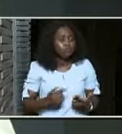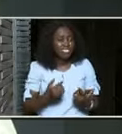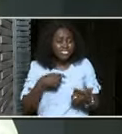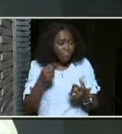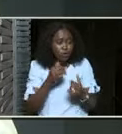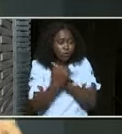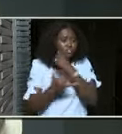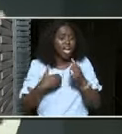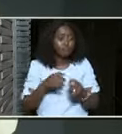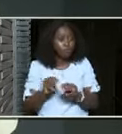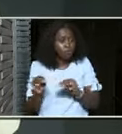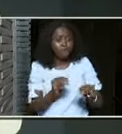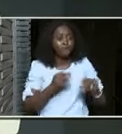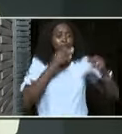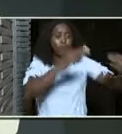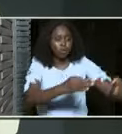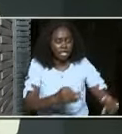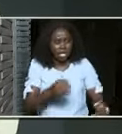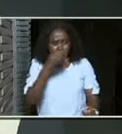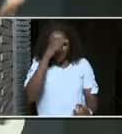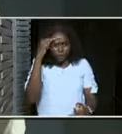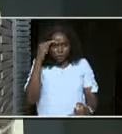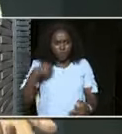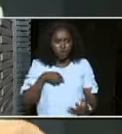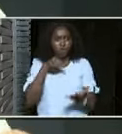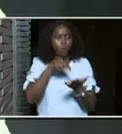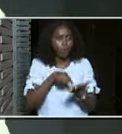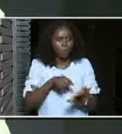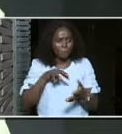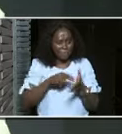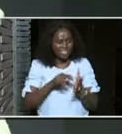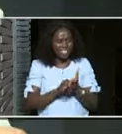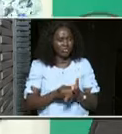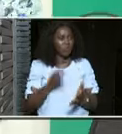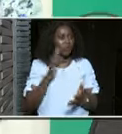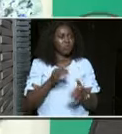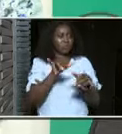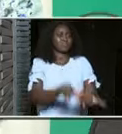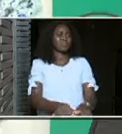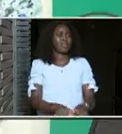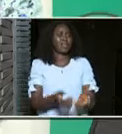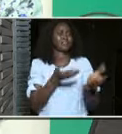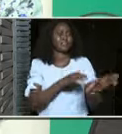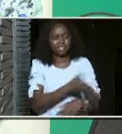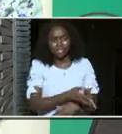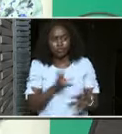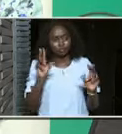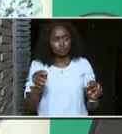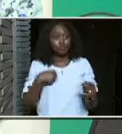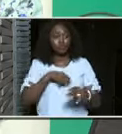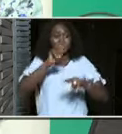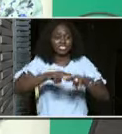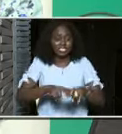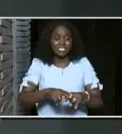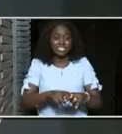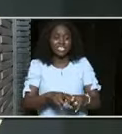forward. Because we are owing, it does not mean that we have to die that day. We will sit down, negotiate with